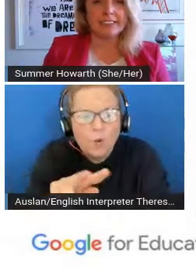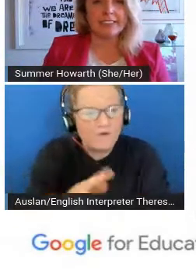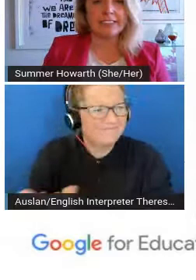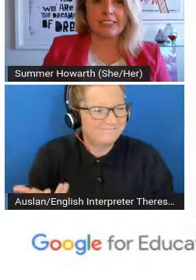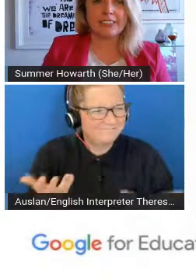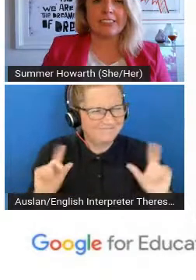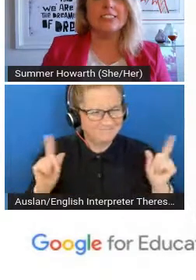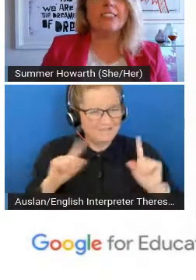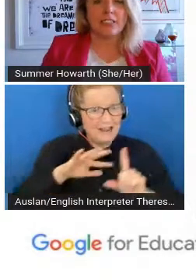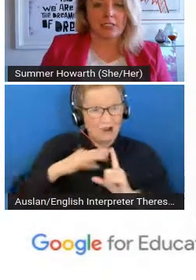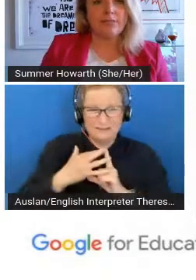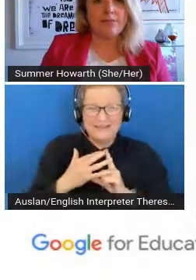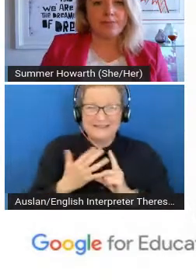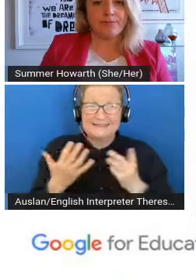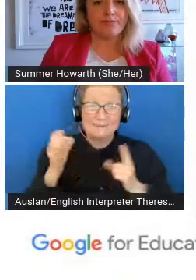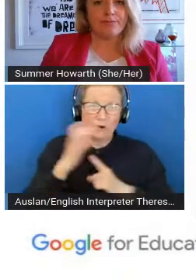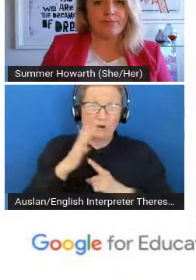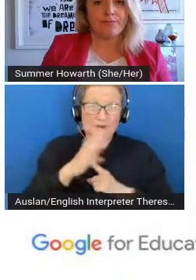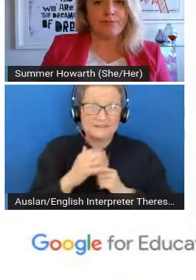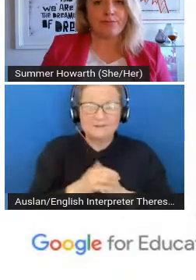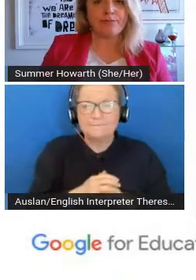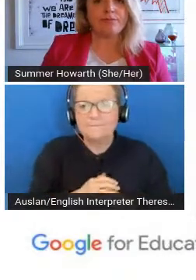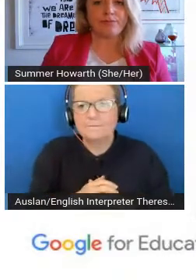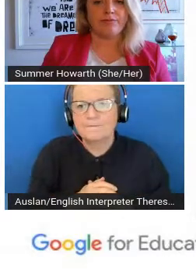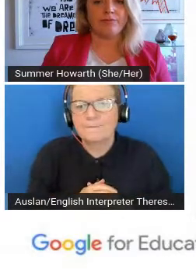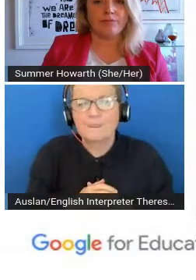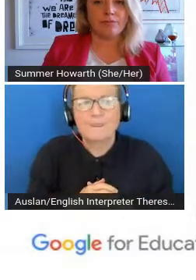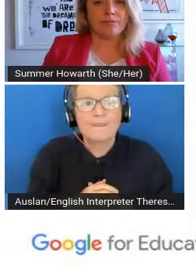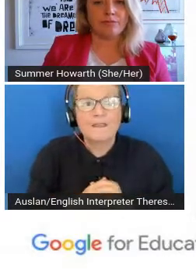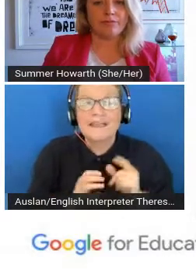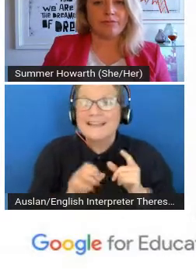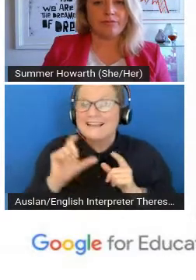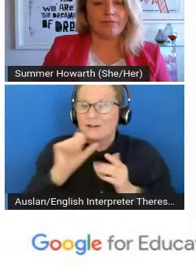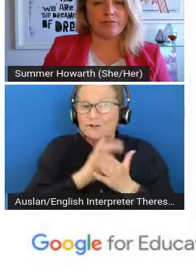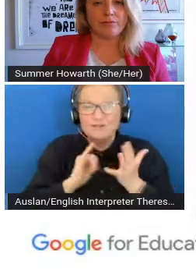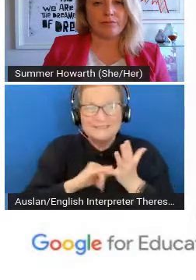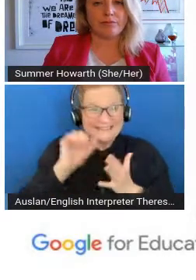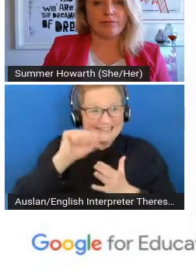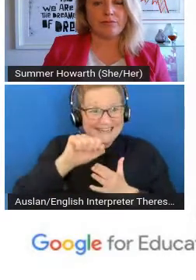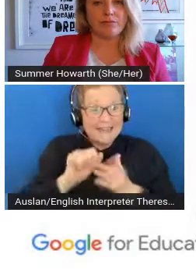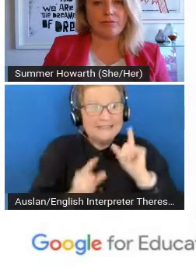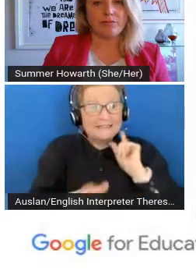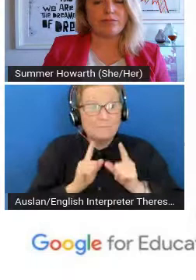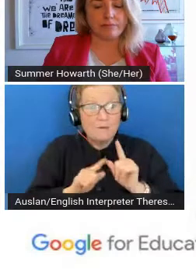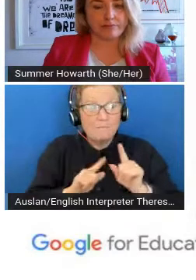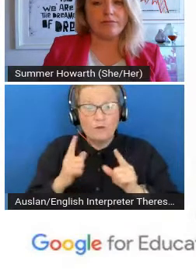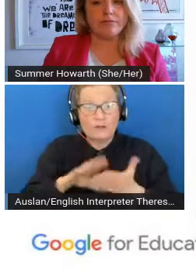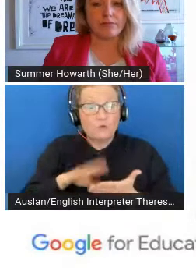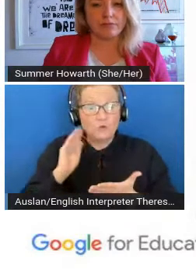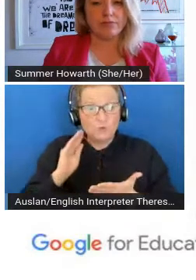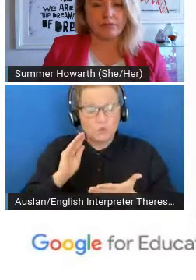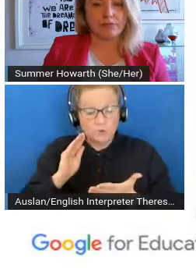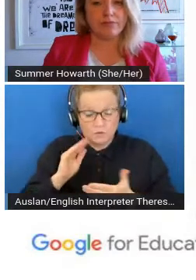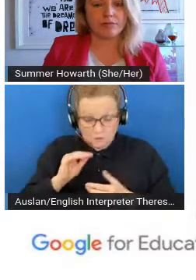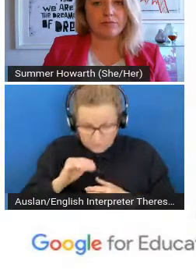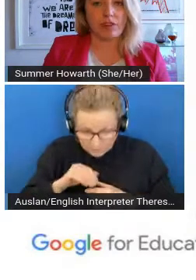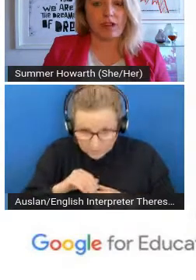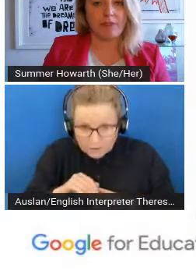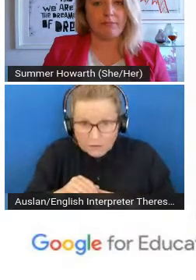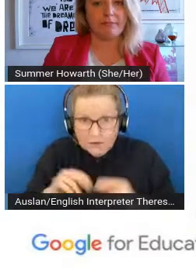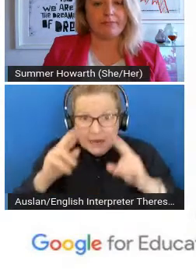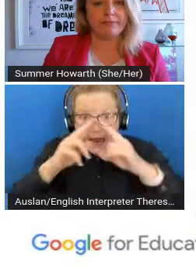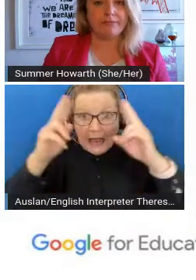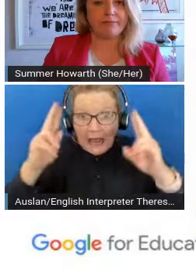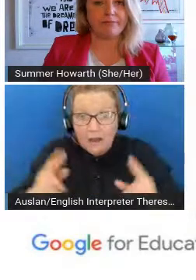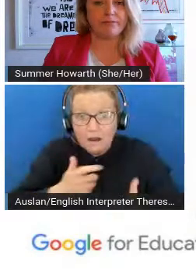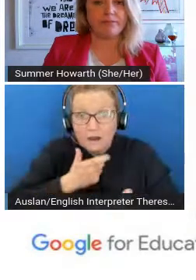very contextual, and it can be contextual to the learner, because that seeing the gingerbread house can be very overwhelming for some learners. But